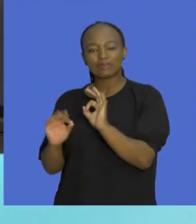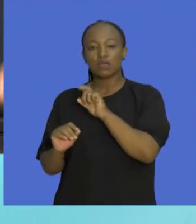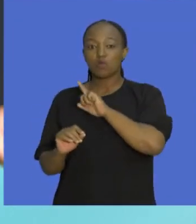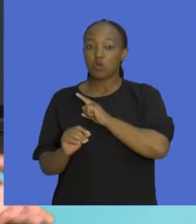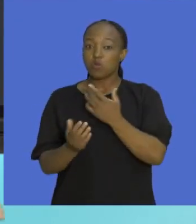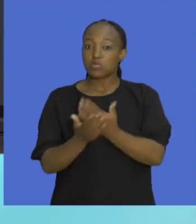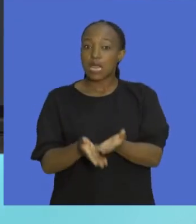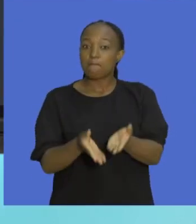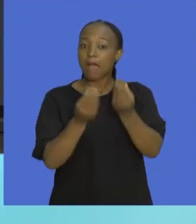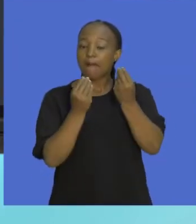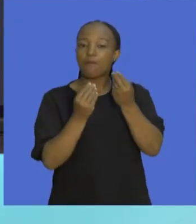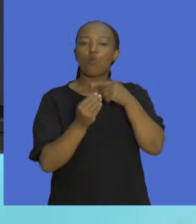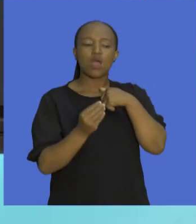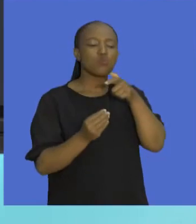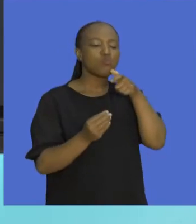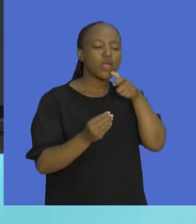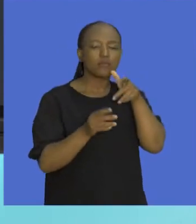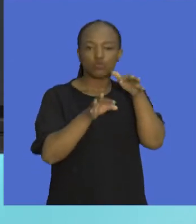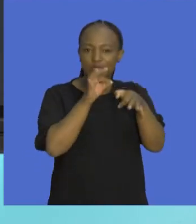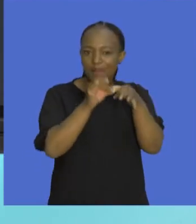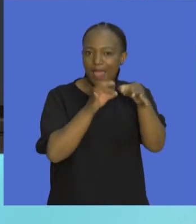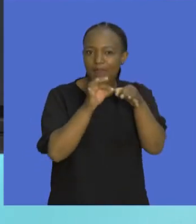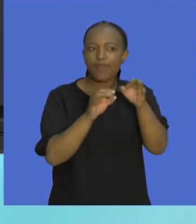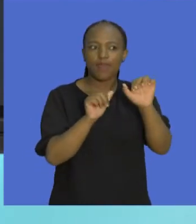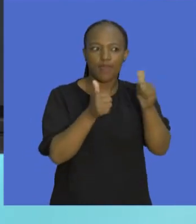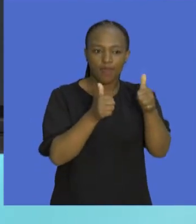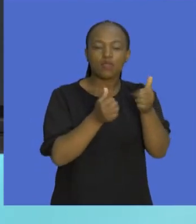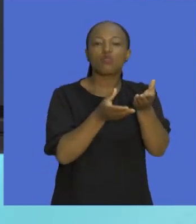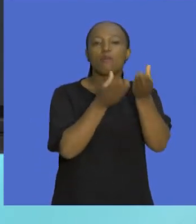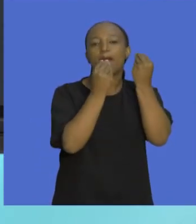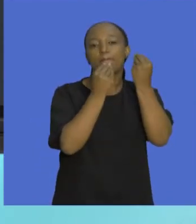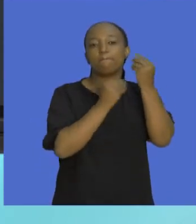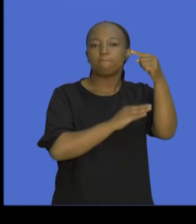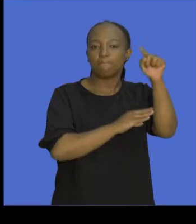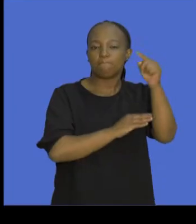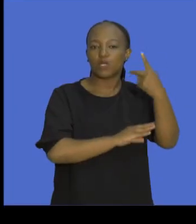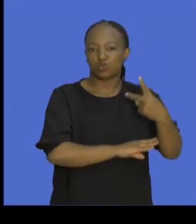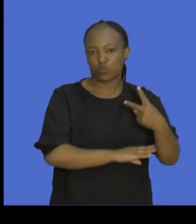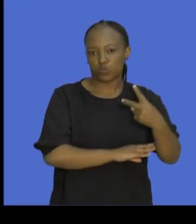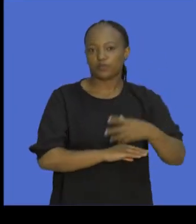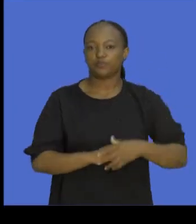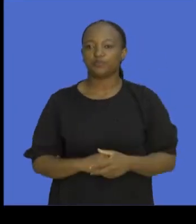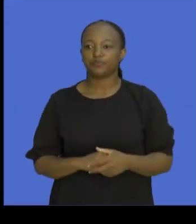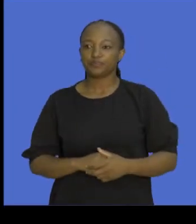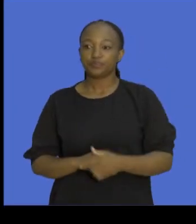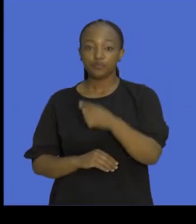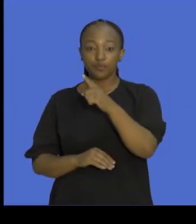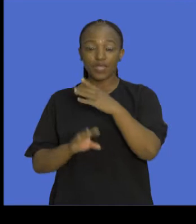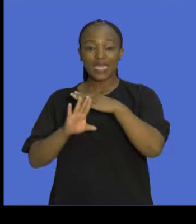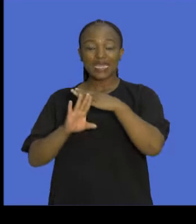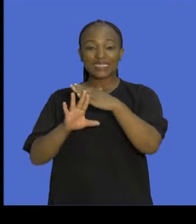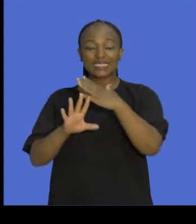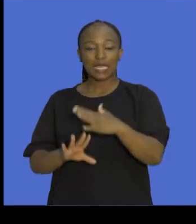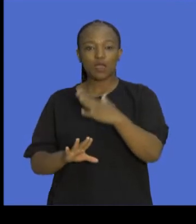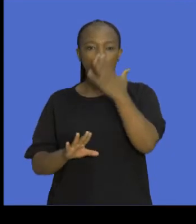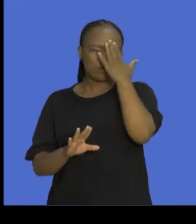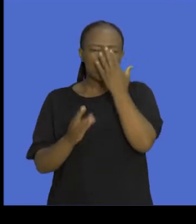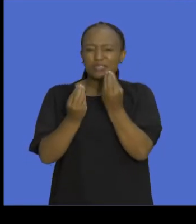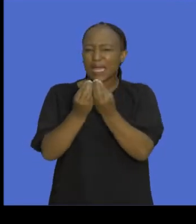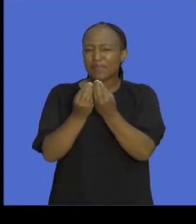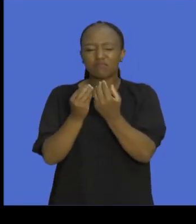2 marks for defining or you get 0 or 0, right? So it says here, resistor, which is a device. Okay,